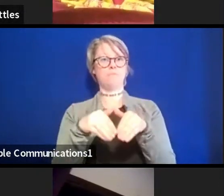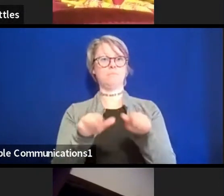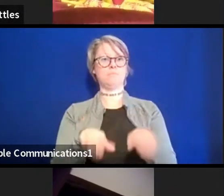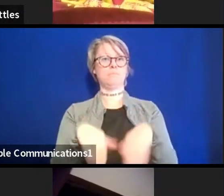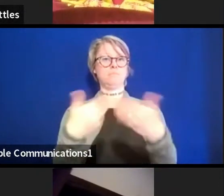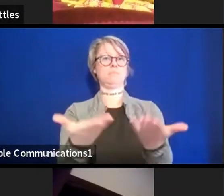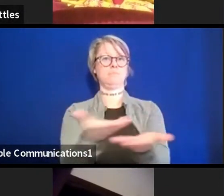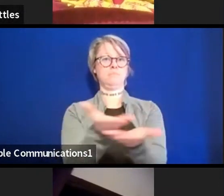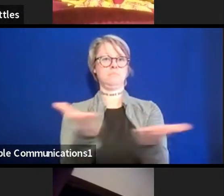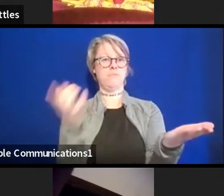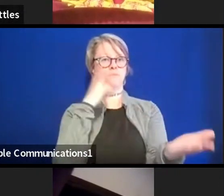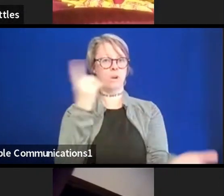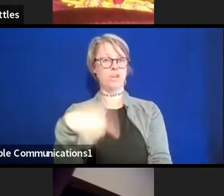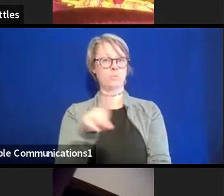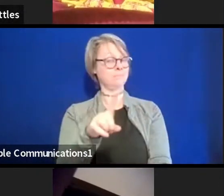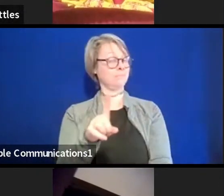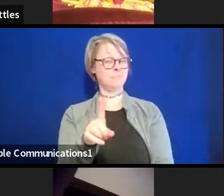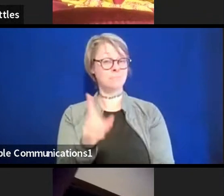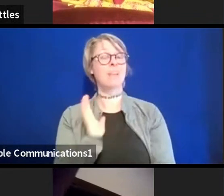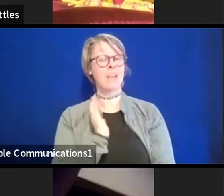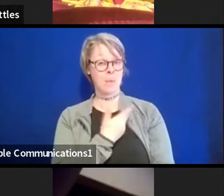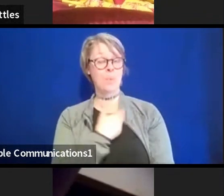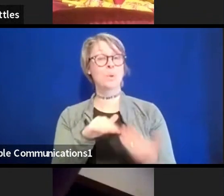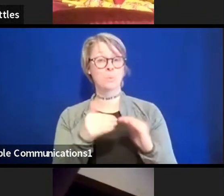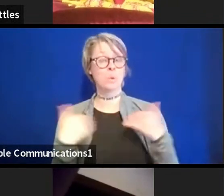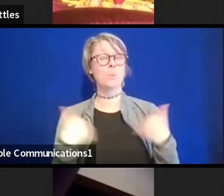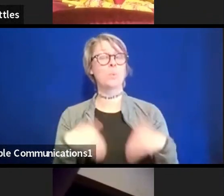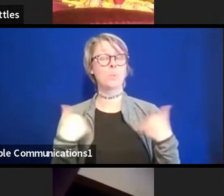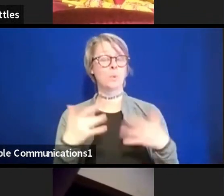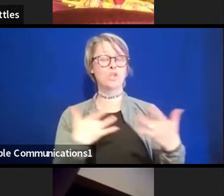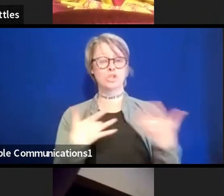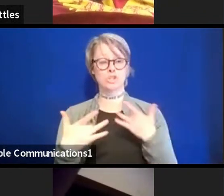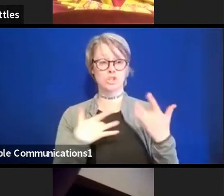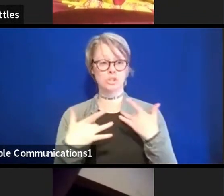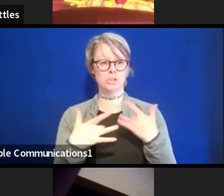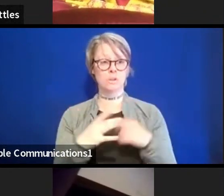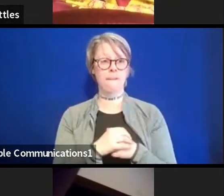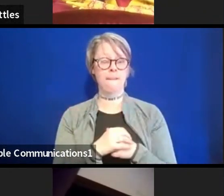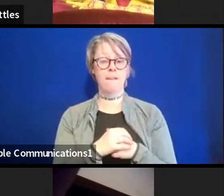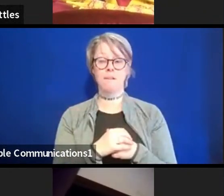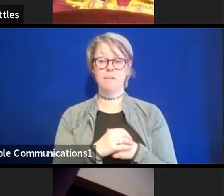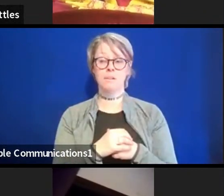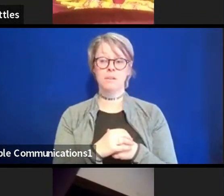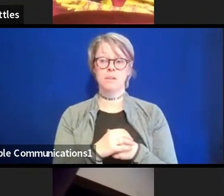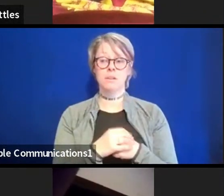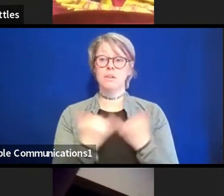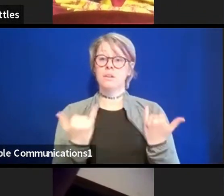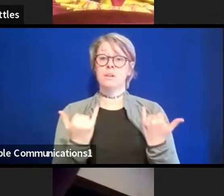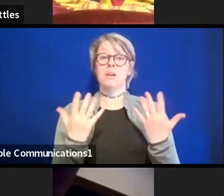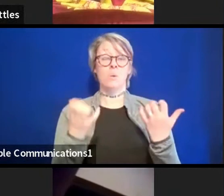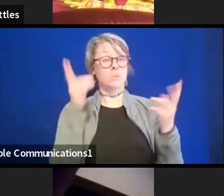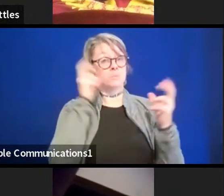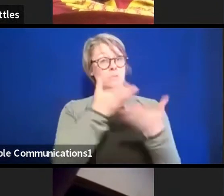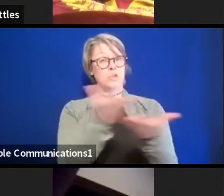And a lot of us are very concerned about that. But I'd like to hear how you feel about that.